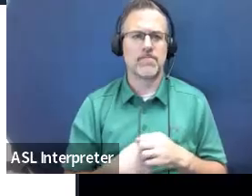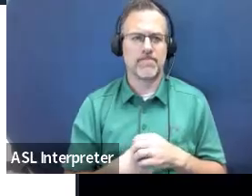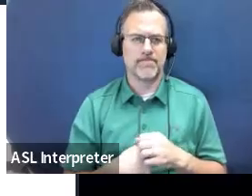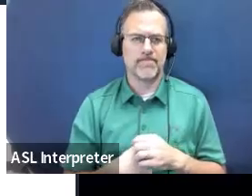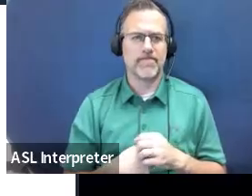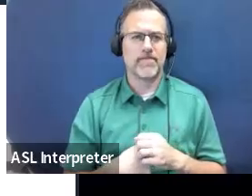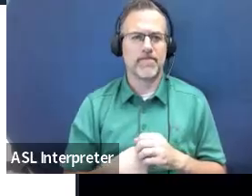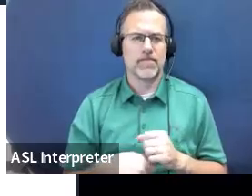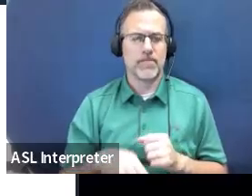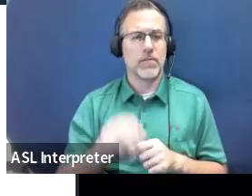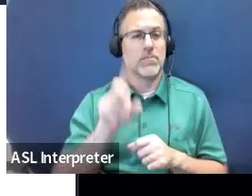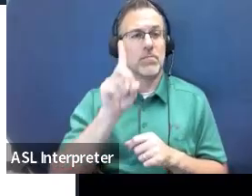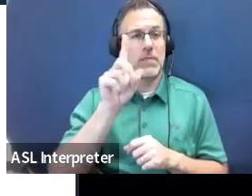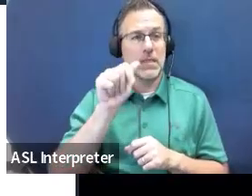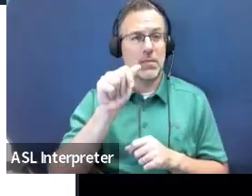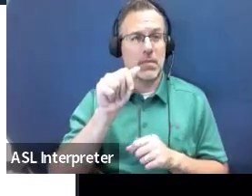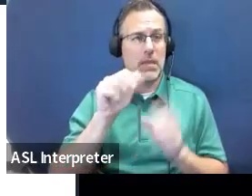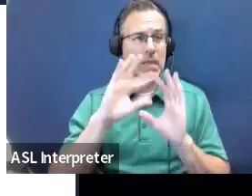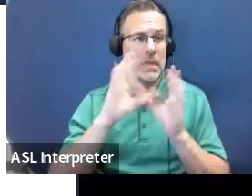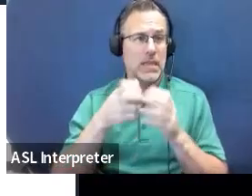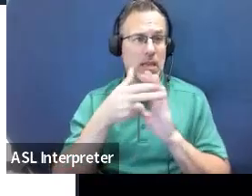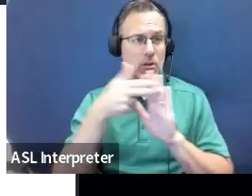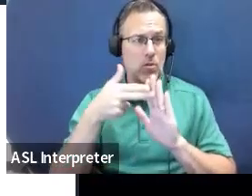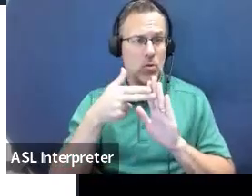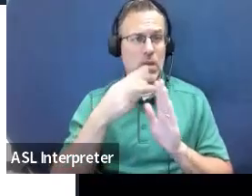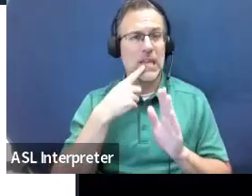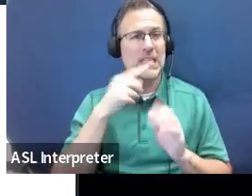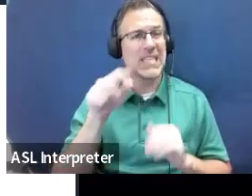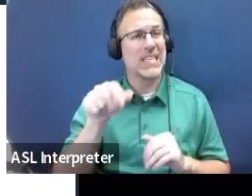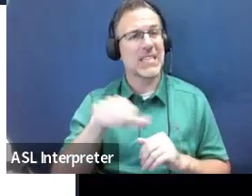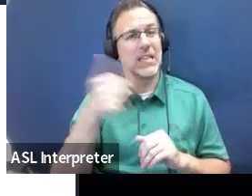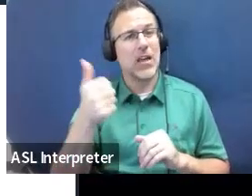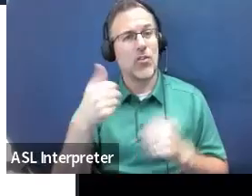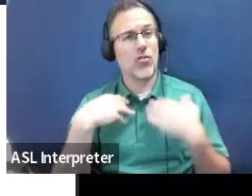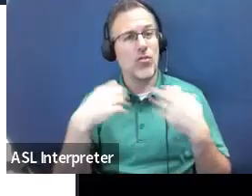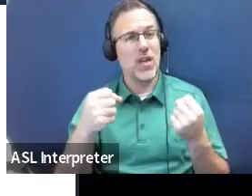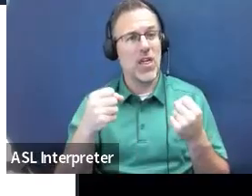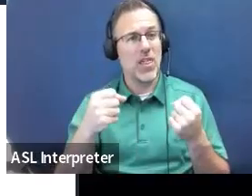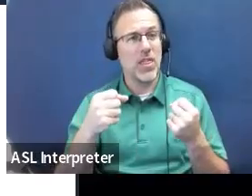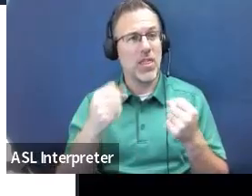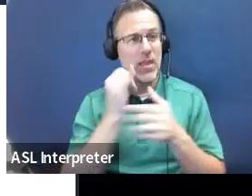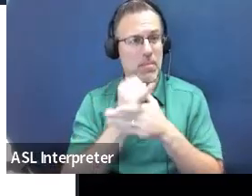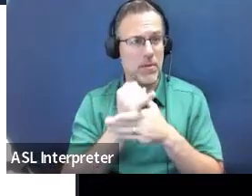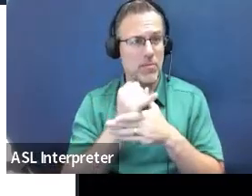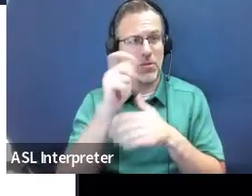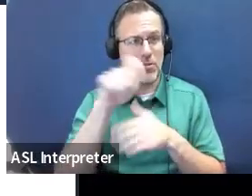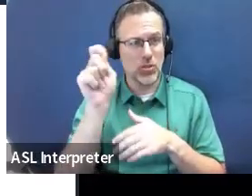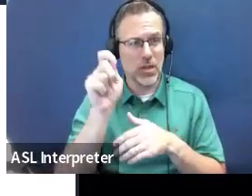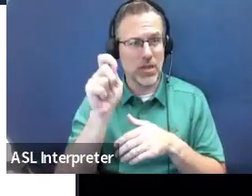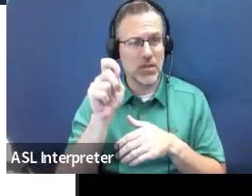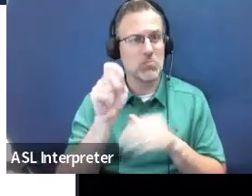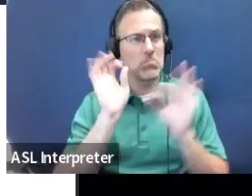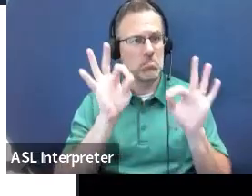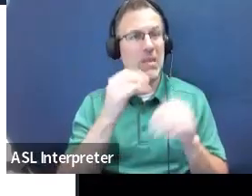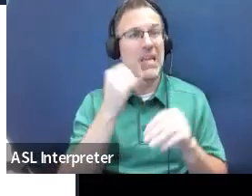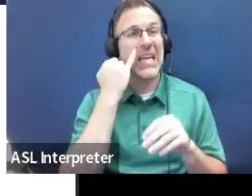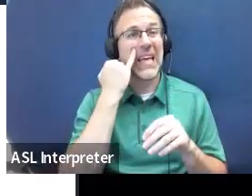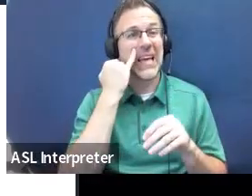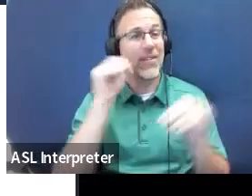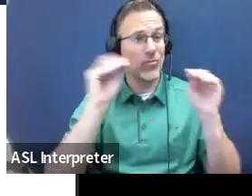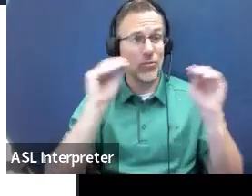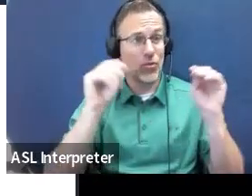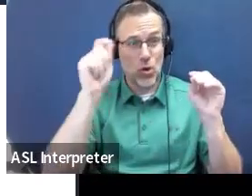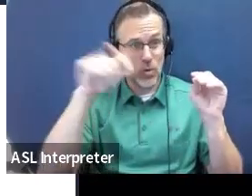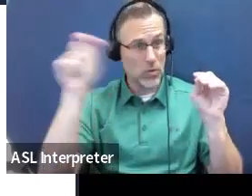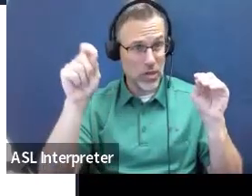category checked off. So you can see here the other health impairment is checked. So that would be compliant. If this section is left blank, then